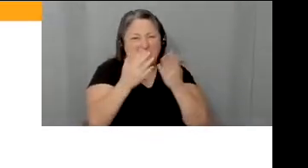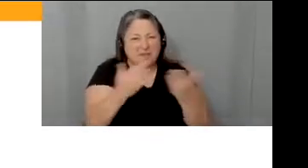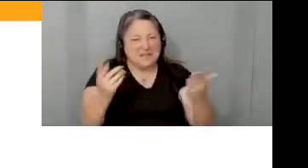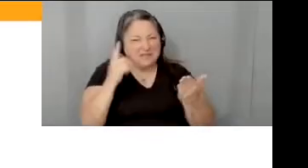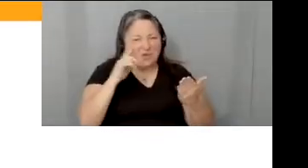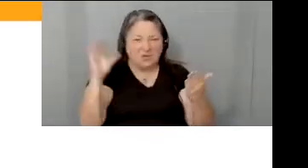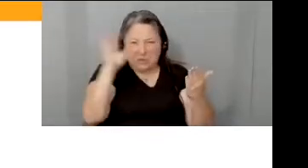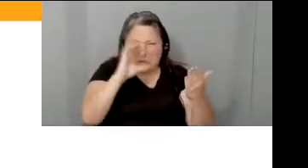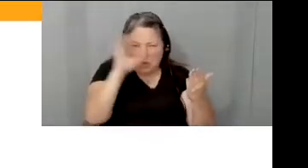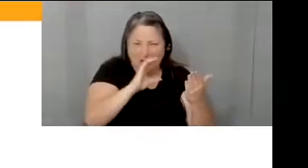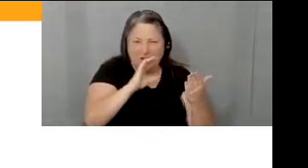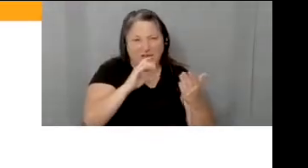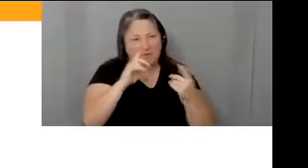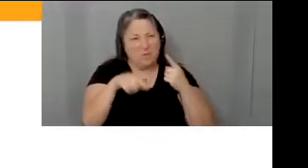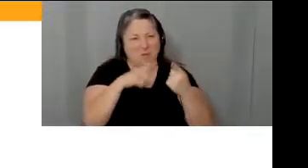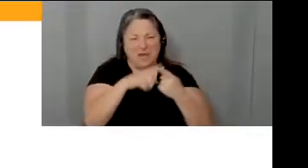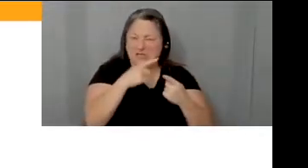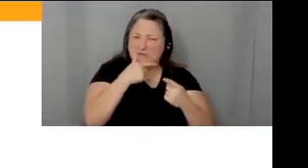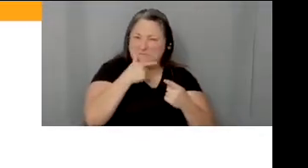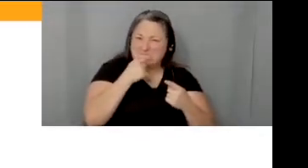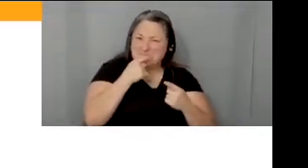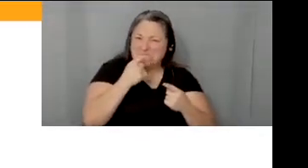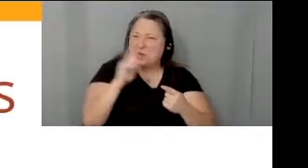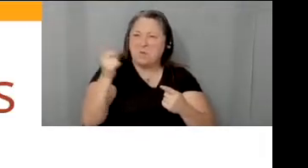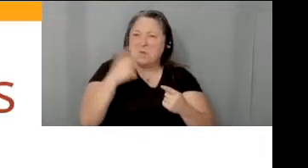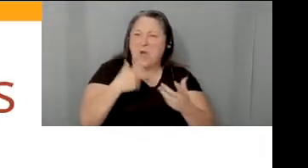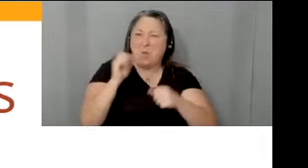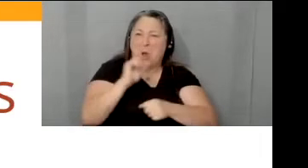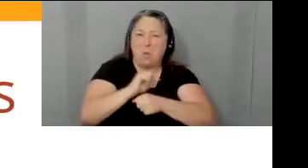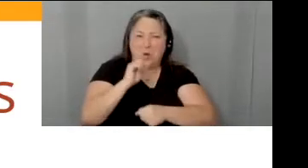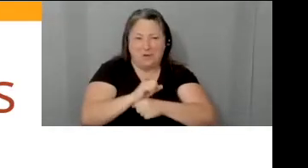you want to spend your employment time? Next slide, please.